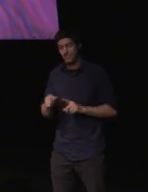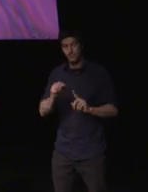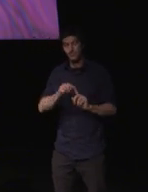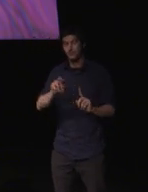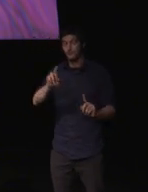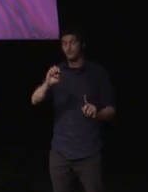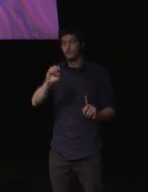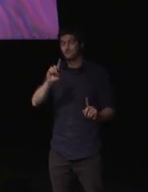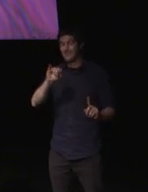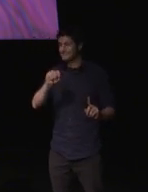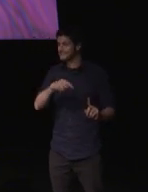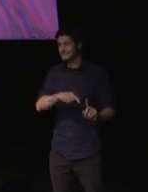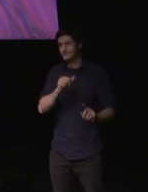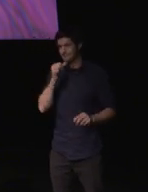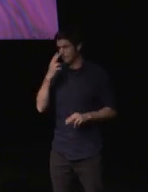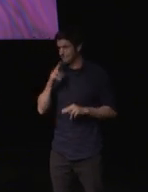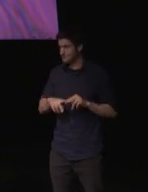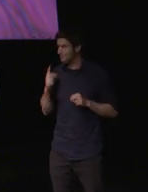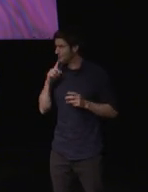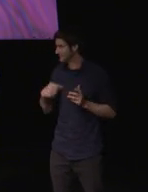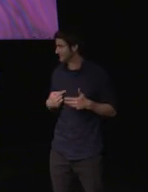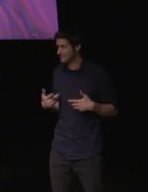Reddit is not fun for me.